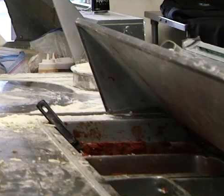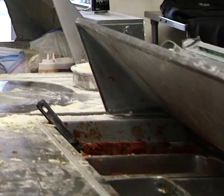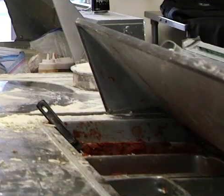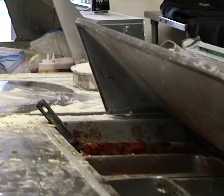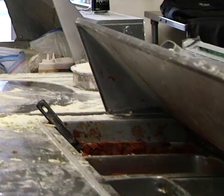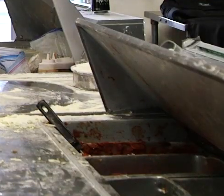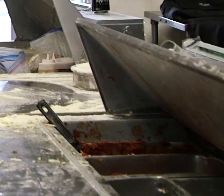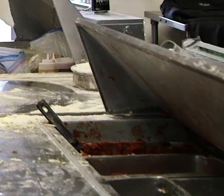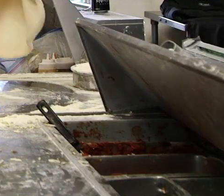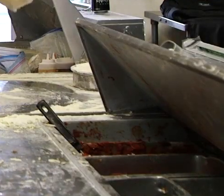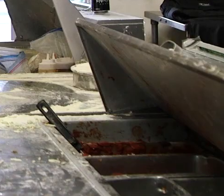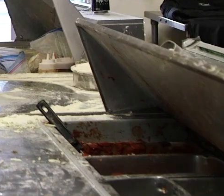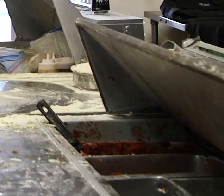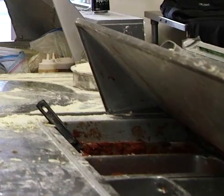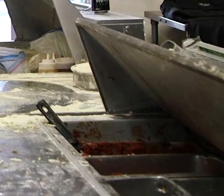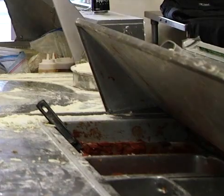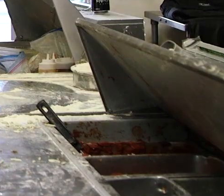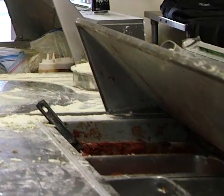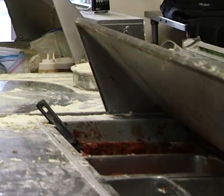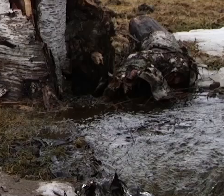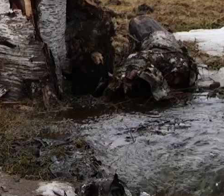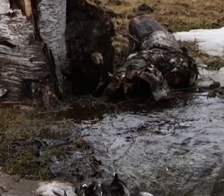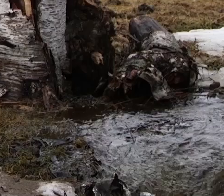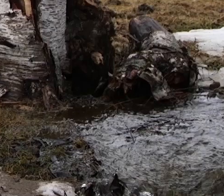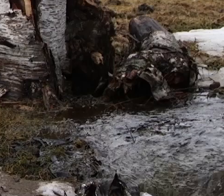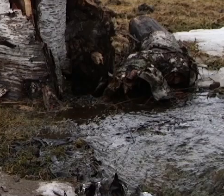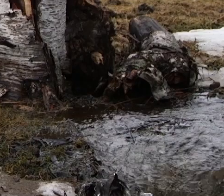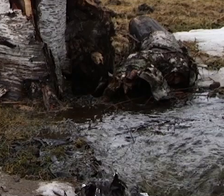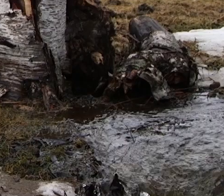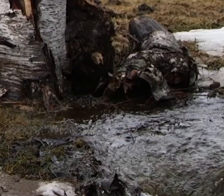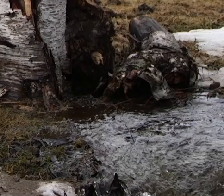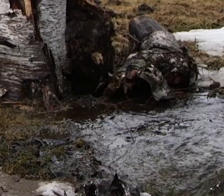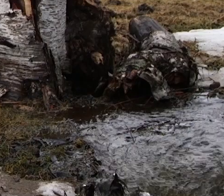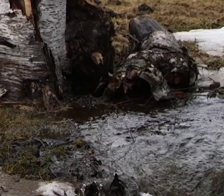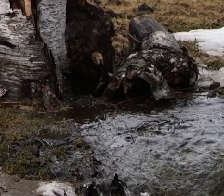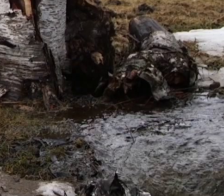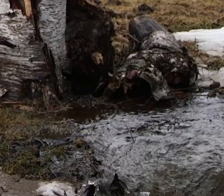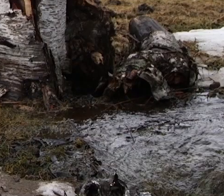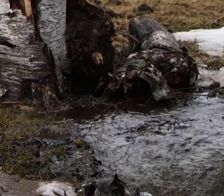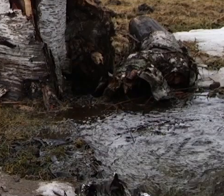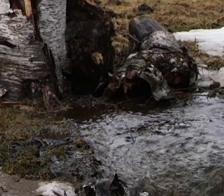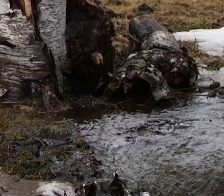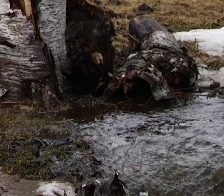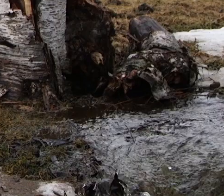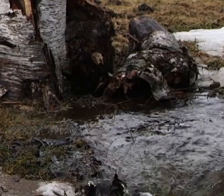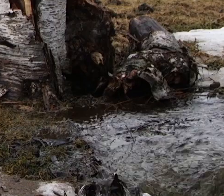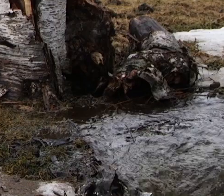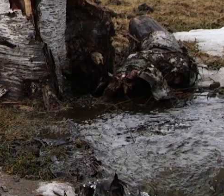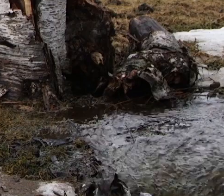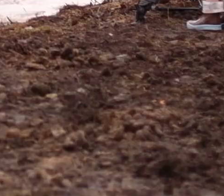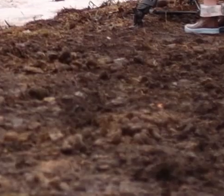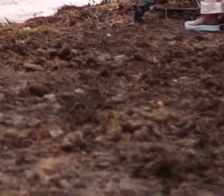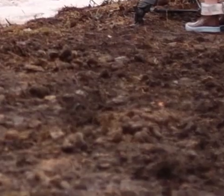band together to make a plan to continue to make Houston great. Now that we're back on our feet and getting ready to graduate, a pandemic